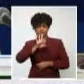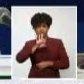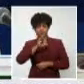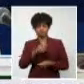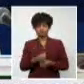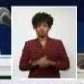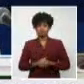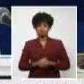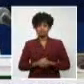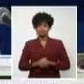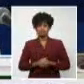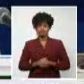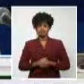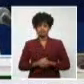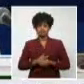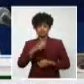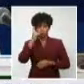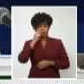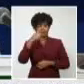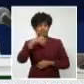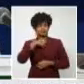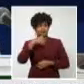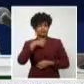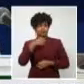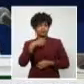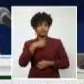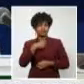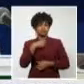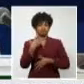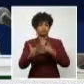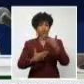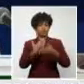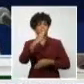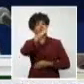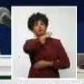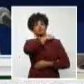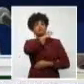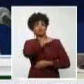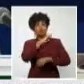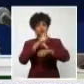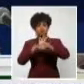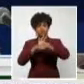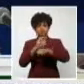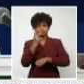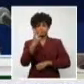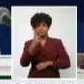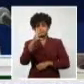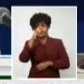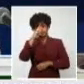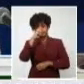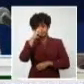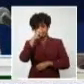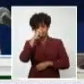who had as clinical history a long neoplasm with three years of